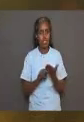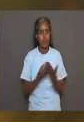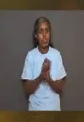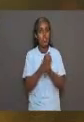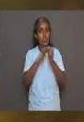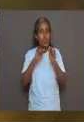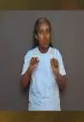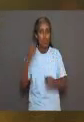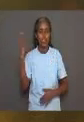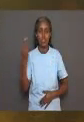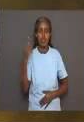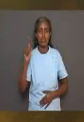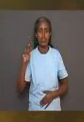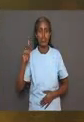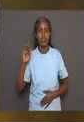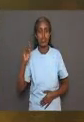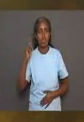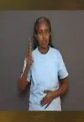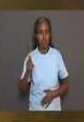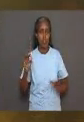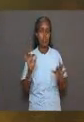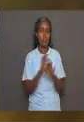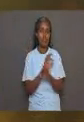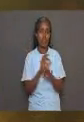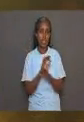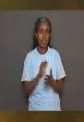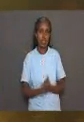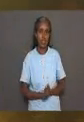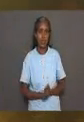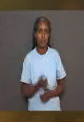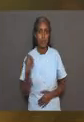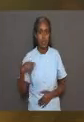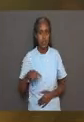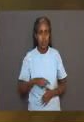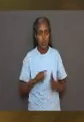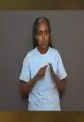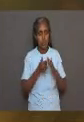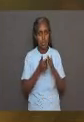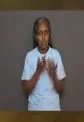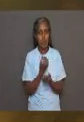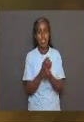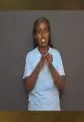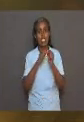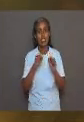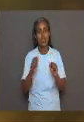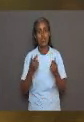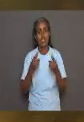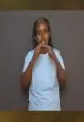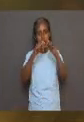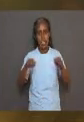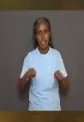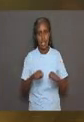using trigonometric functions. We will begin by solving